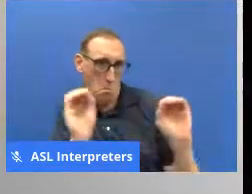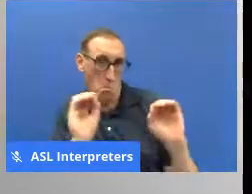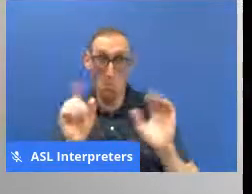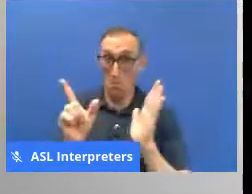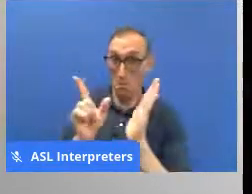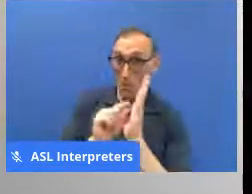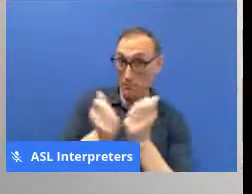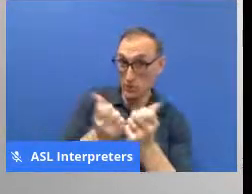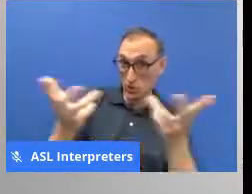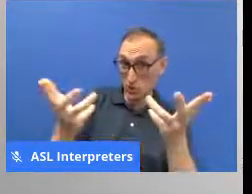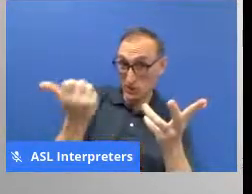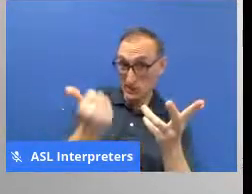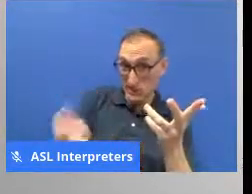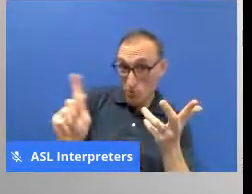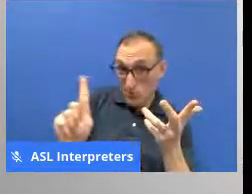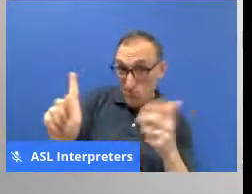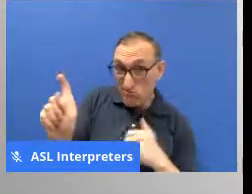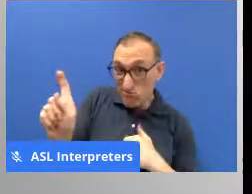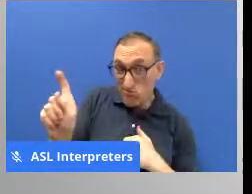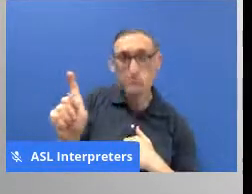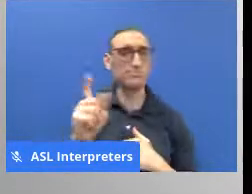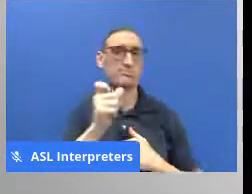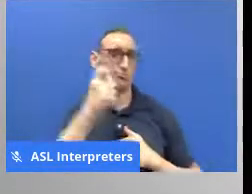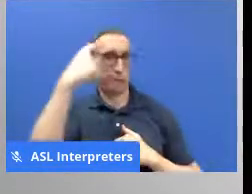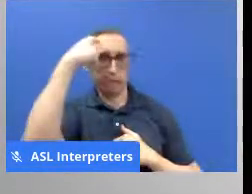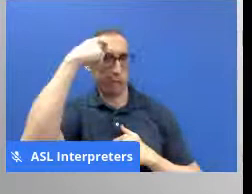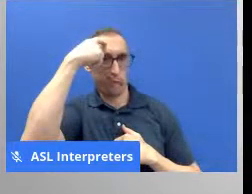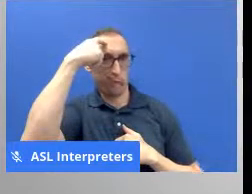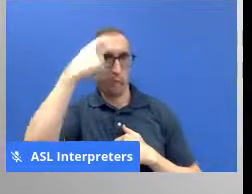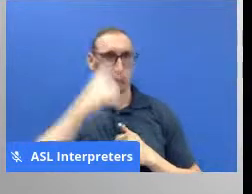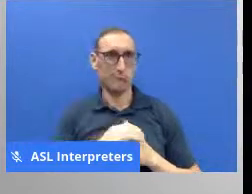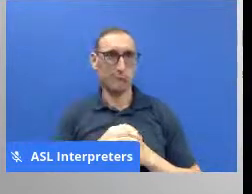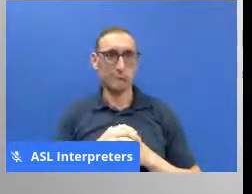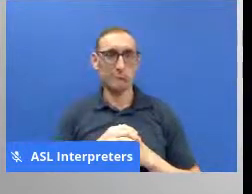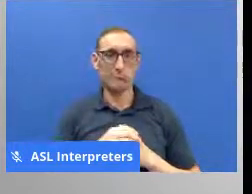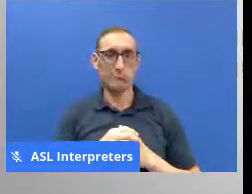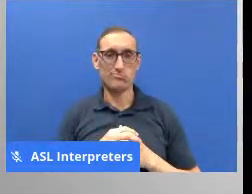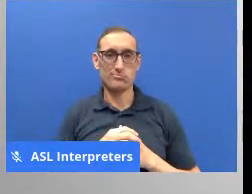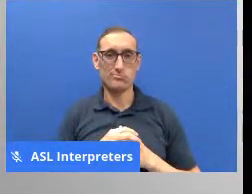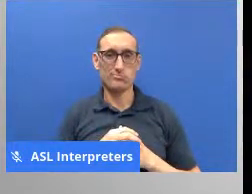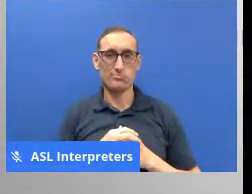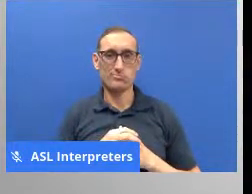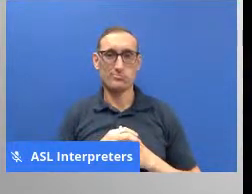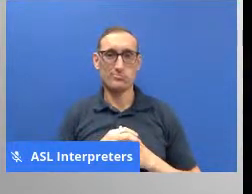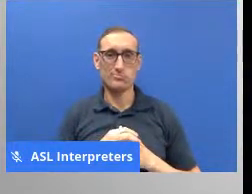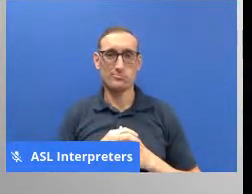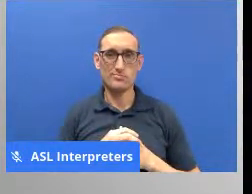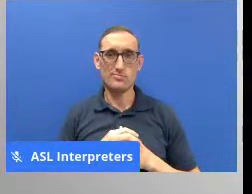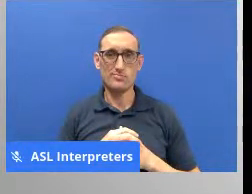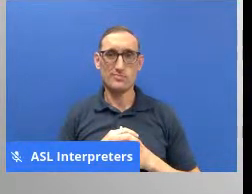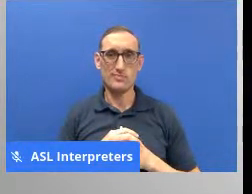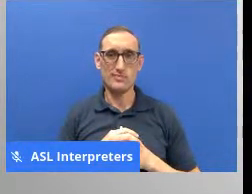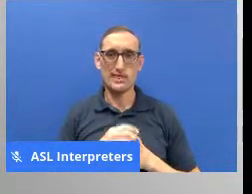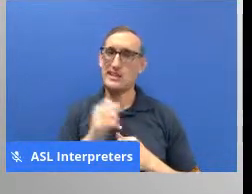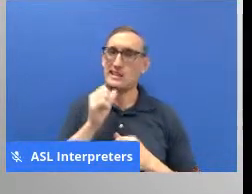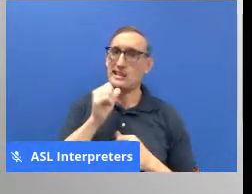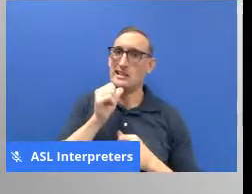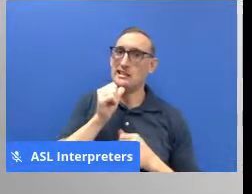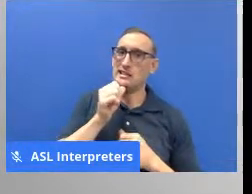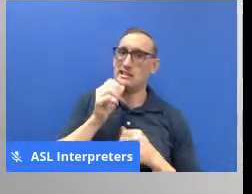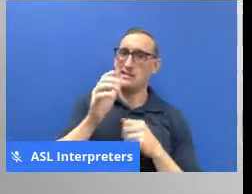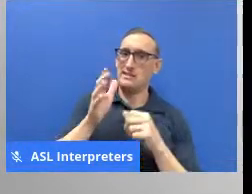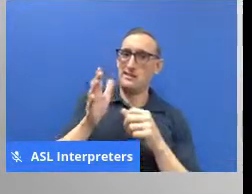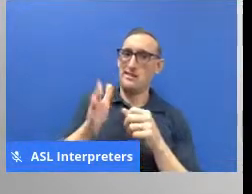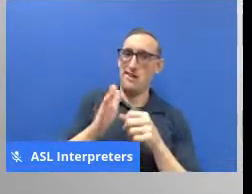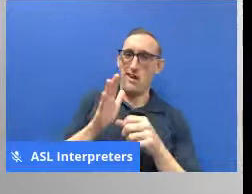anywhere? I don't think so. Because we were working. It wasn't complete. Yeah, it wasn't totally complete